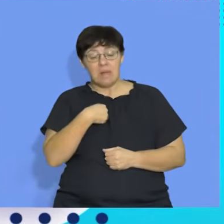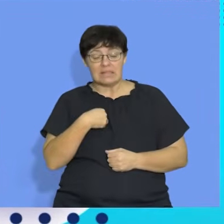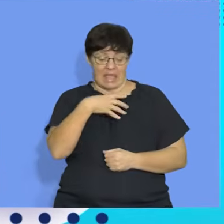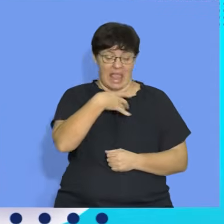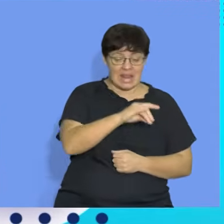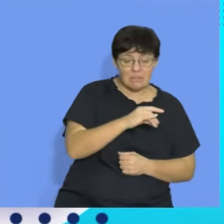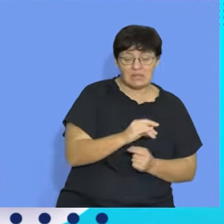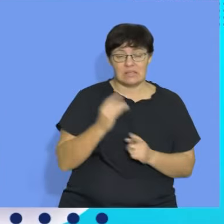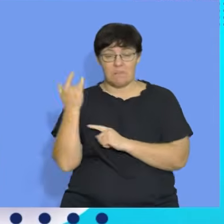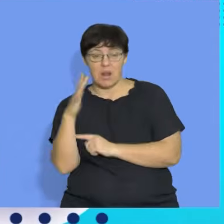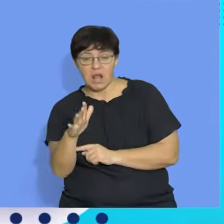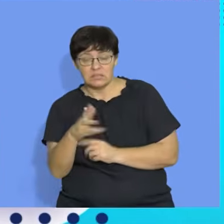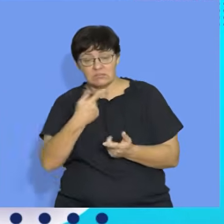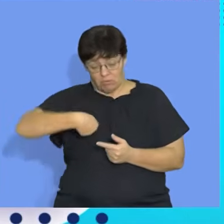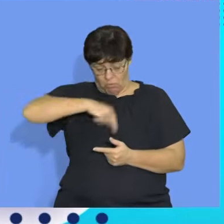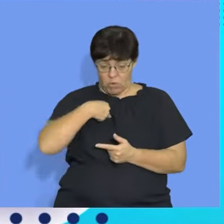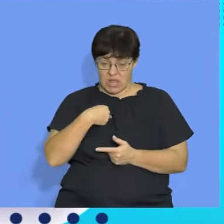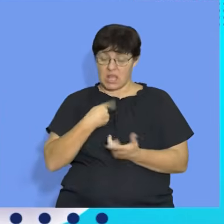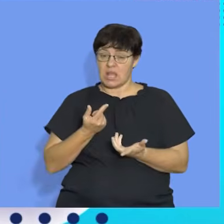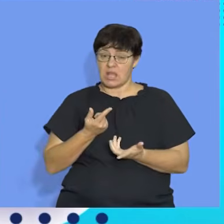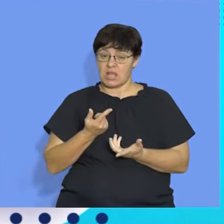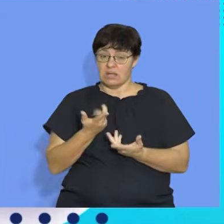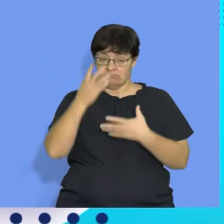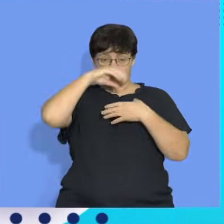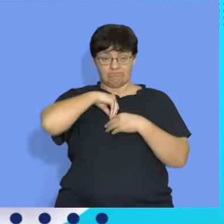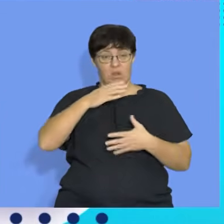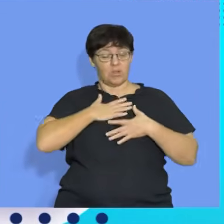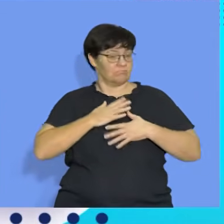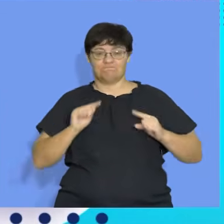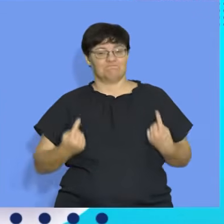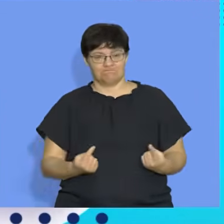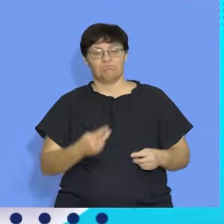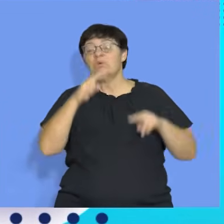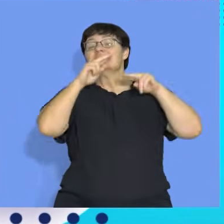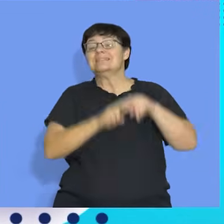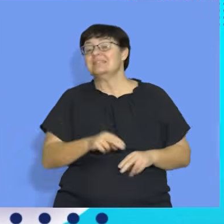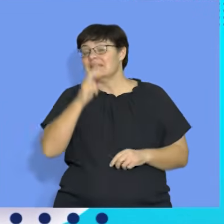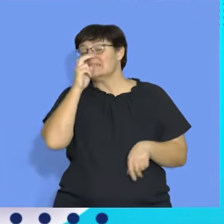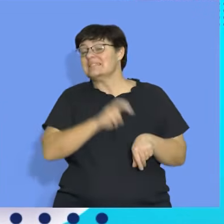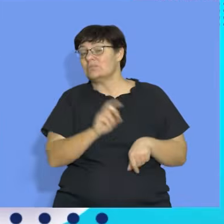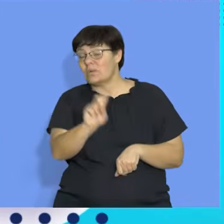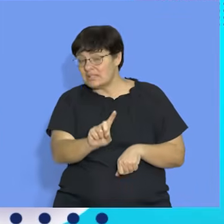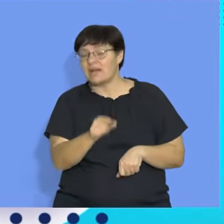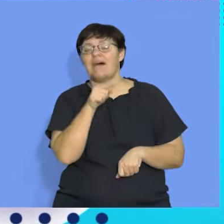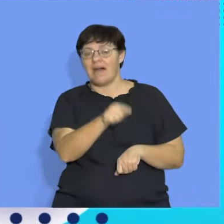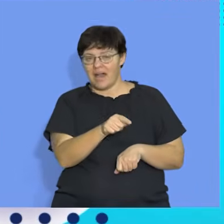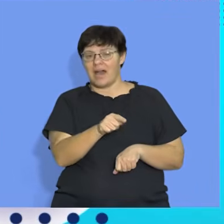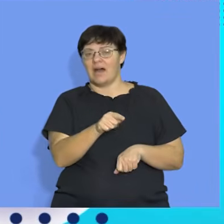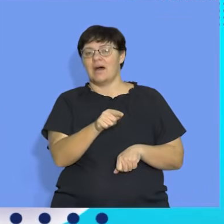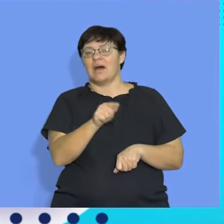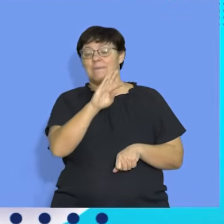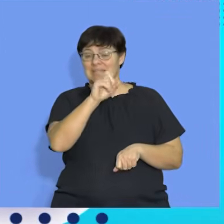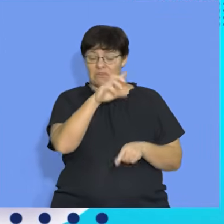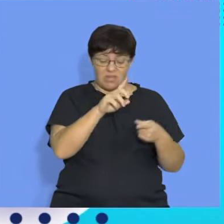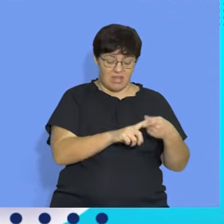that we can take in oxygen. So what do? We rely on bacteria, we rely on fungi, but especially